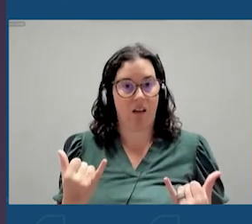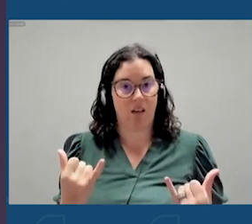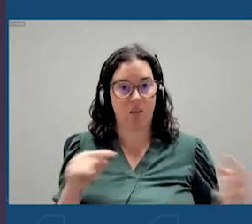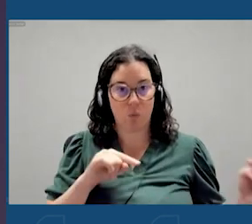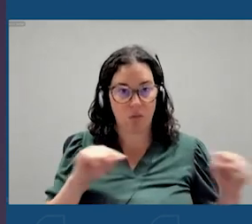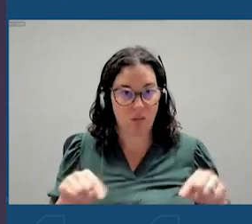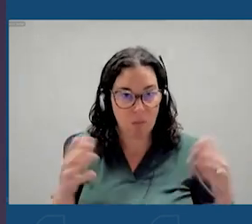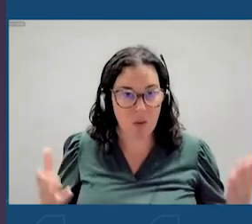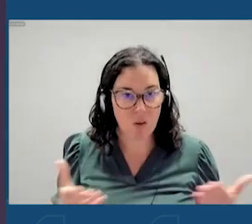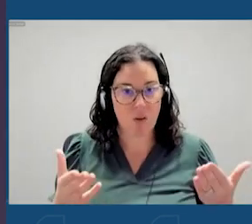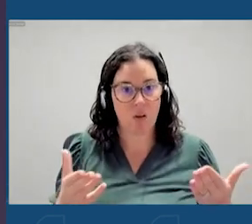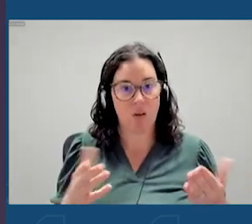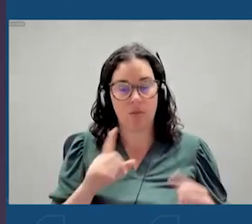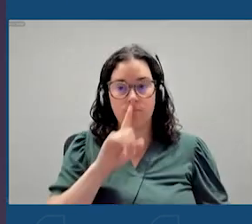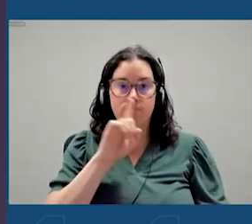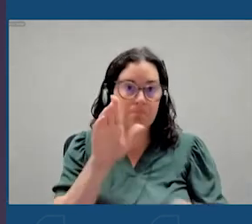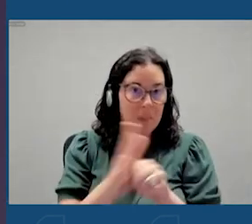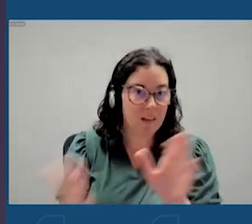recommitted